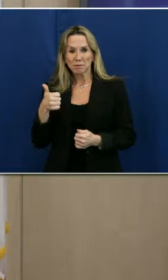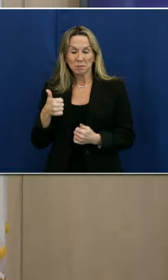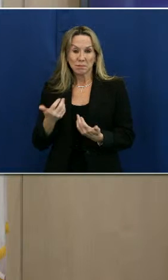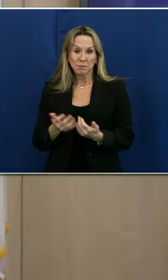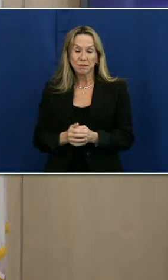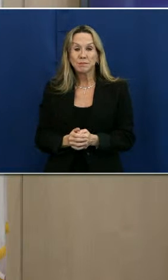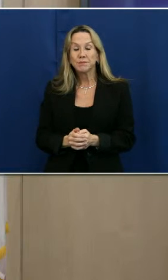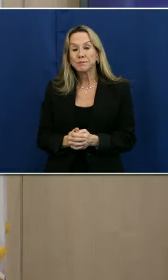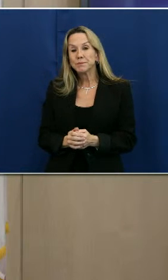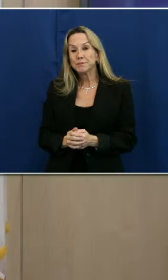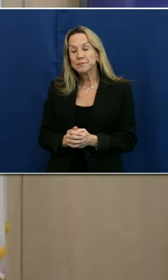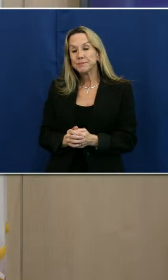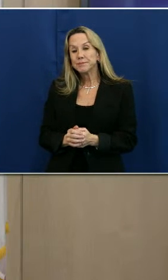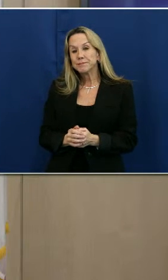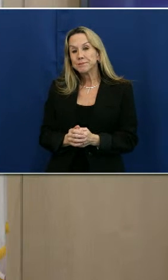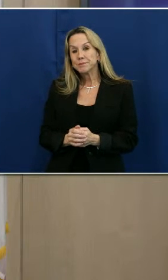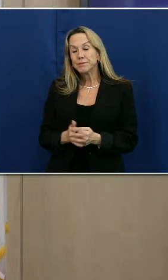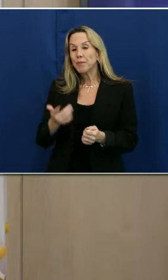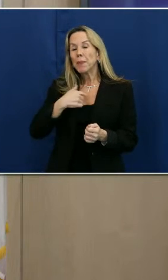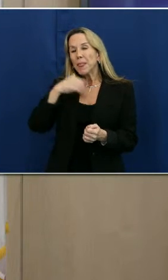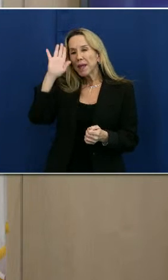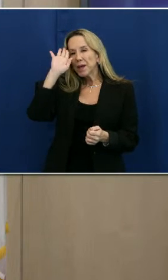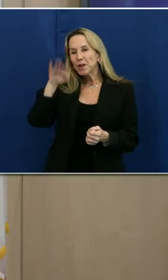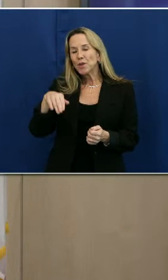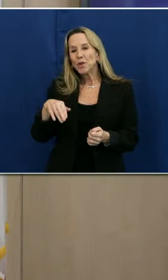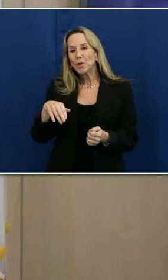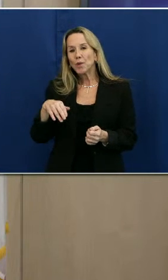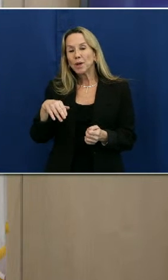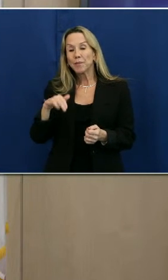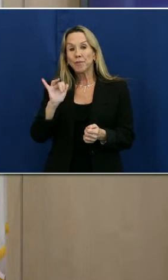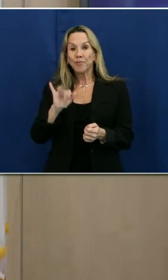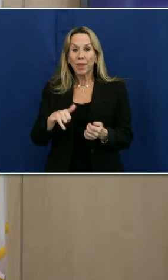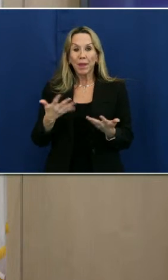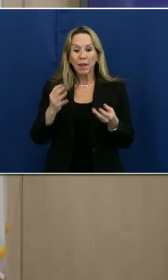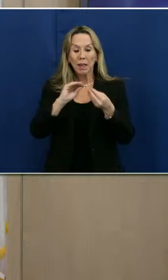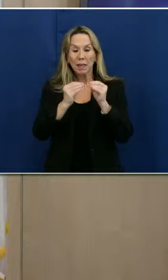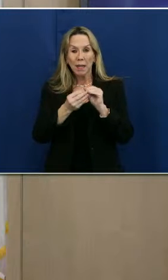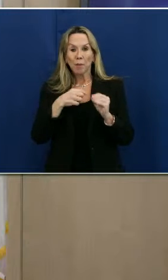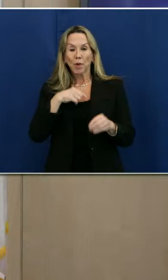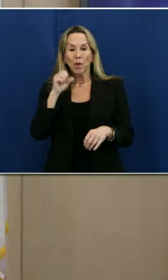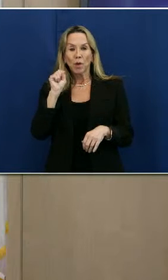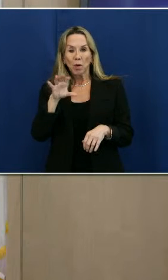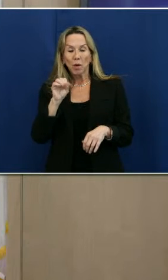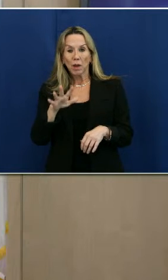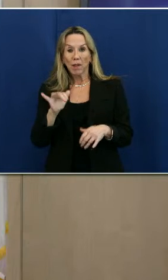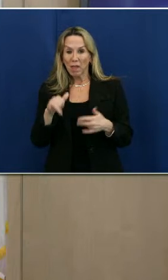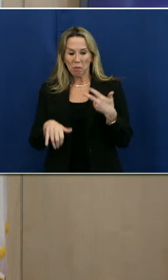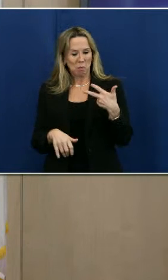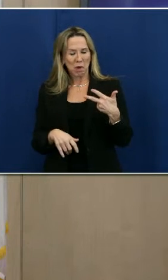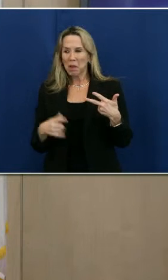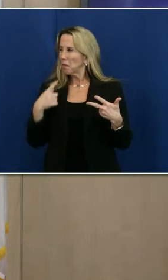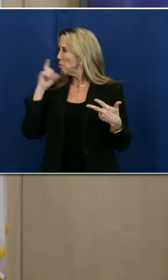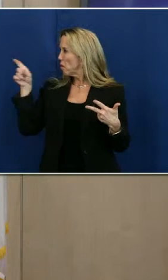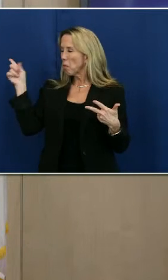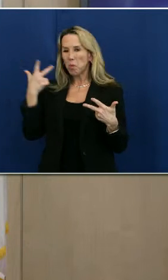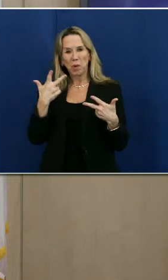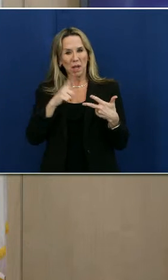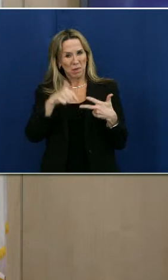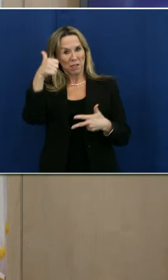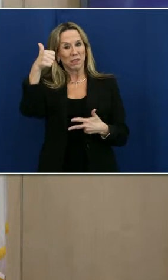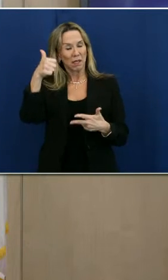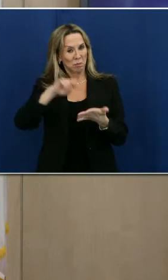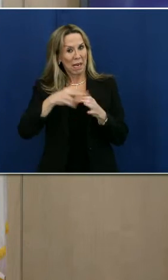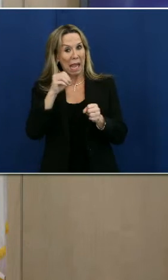I know that, again, that's a number that's higher than 3, so it sounds like it could be an outbreak, but because